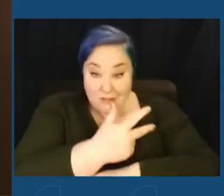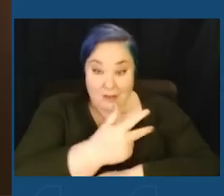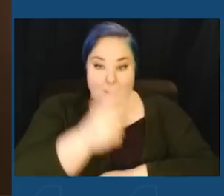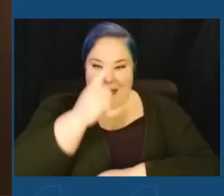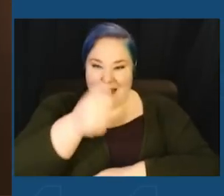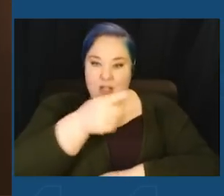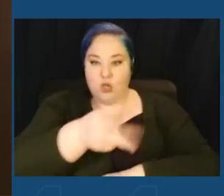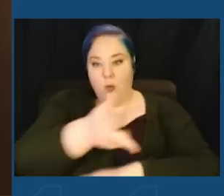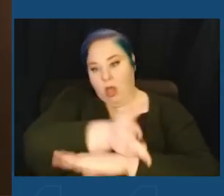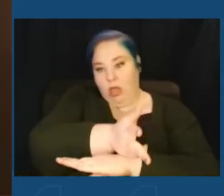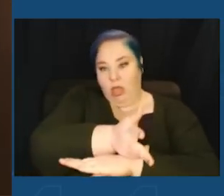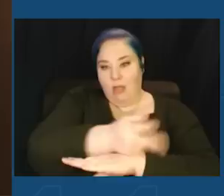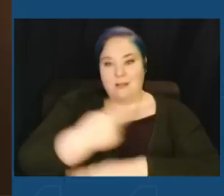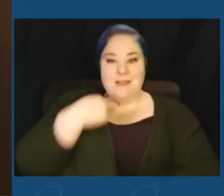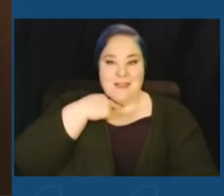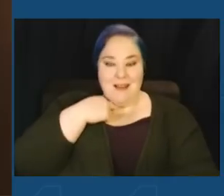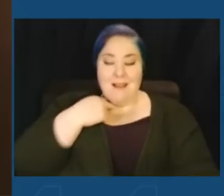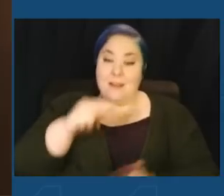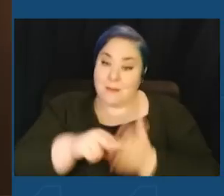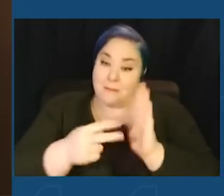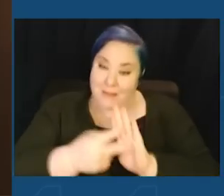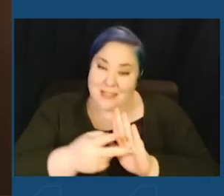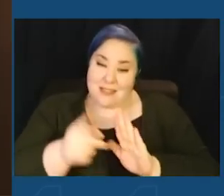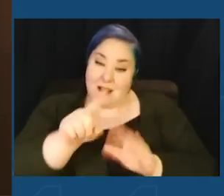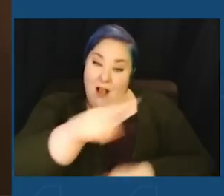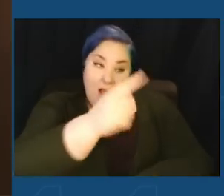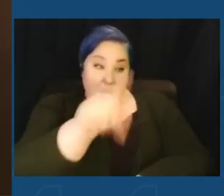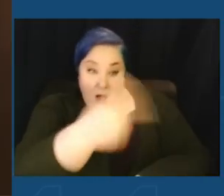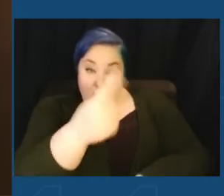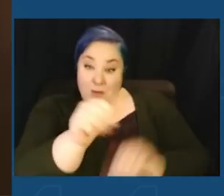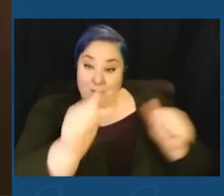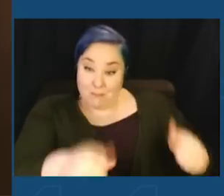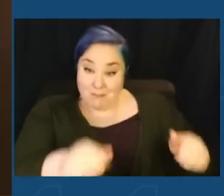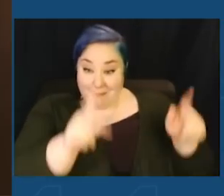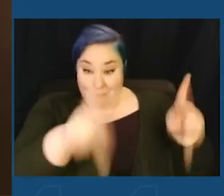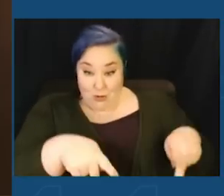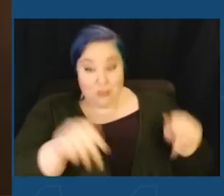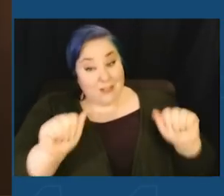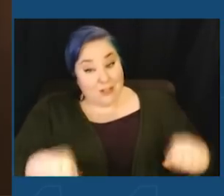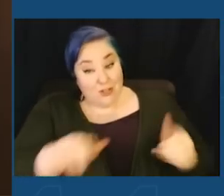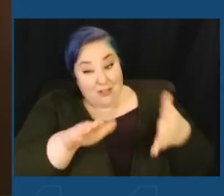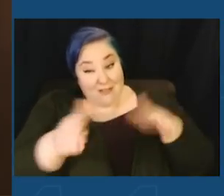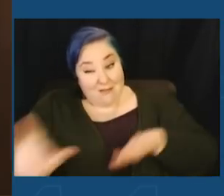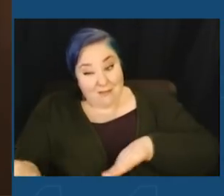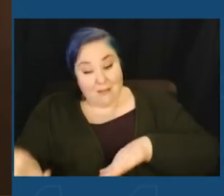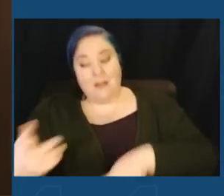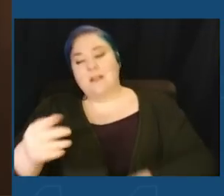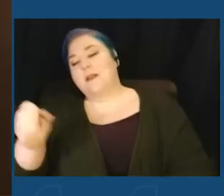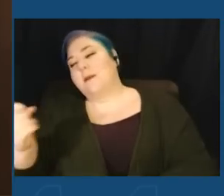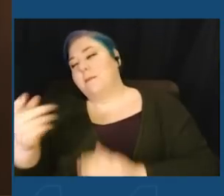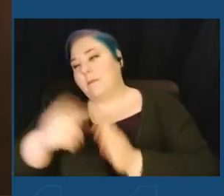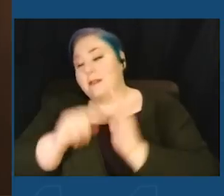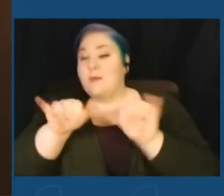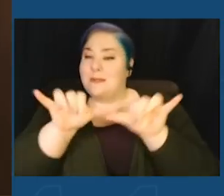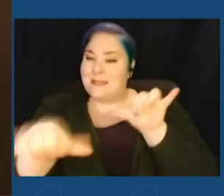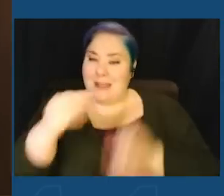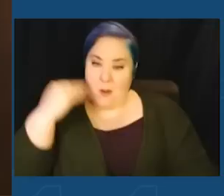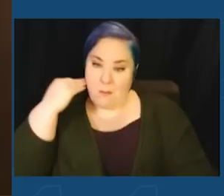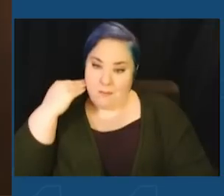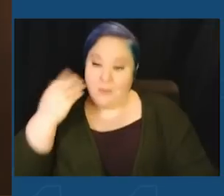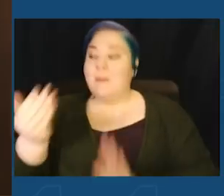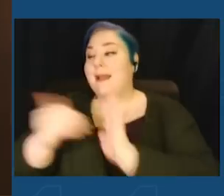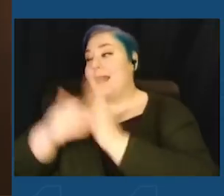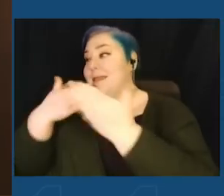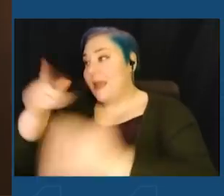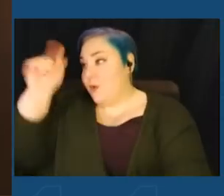you could cost somebody's life. So please, stay home. And once again, thank you, Governor, for all that you're doing and the team is doing.